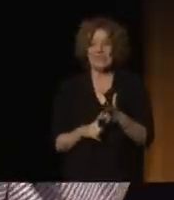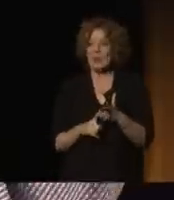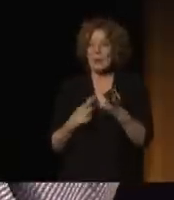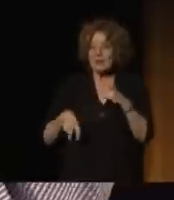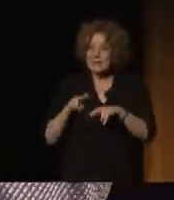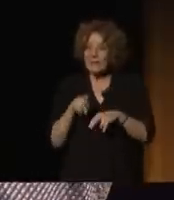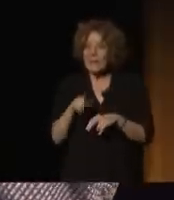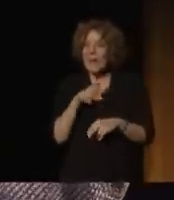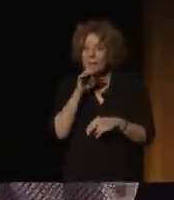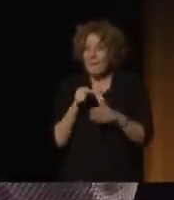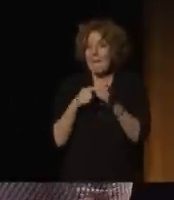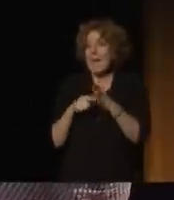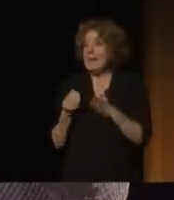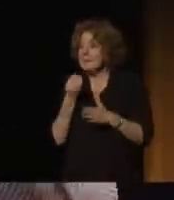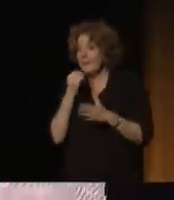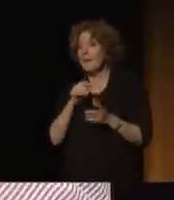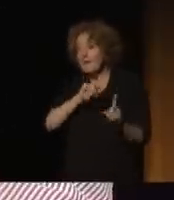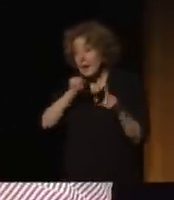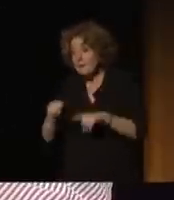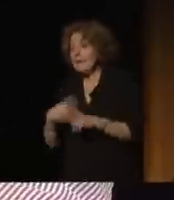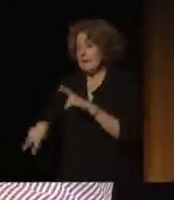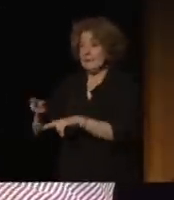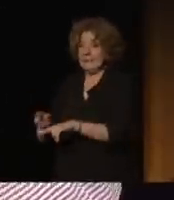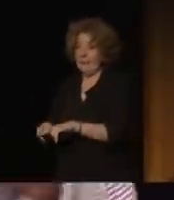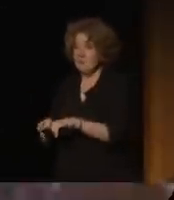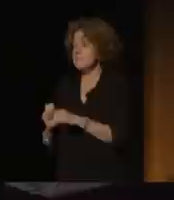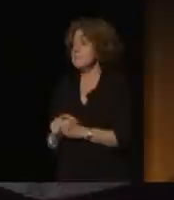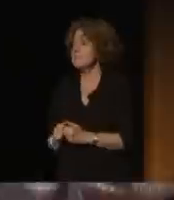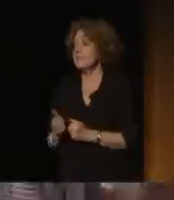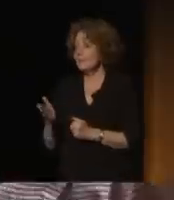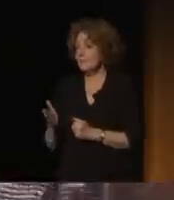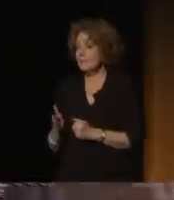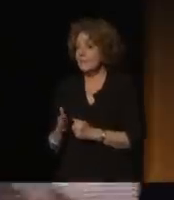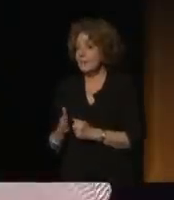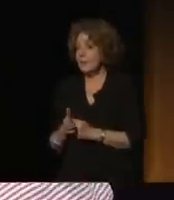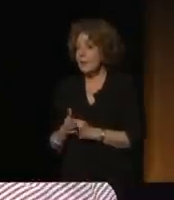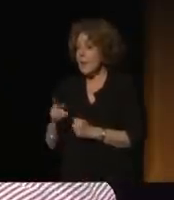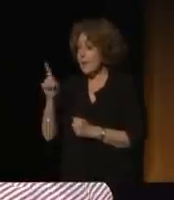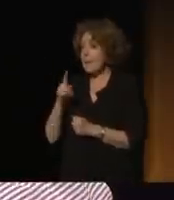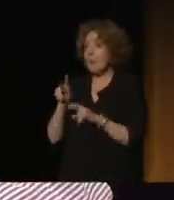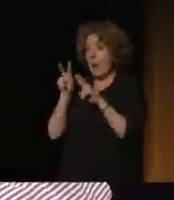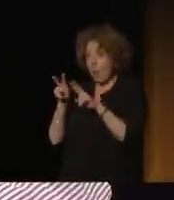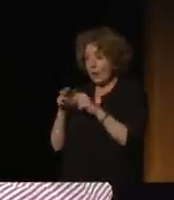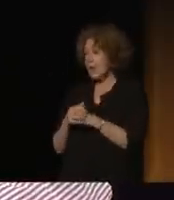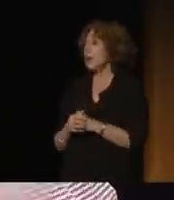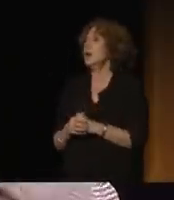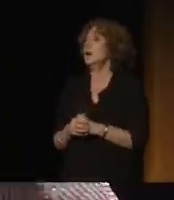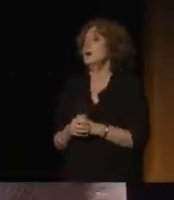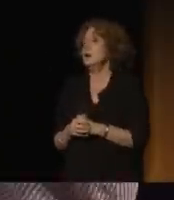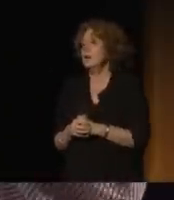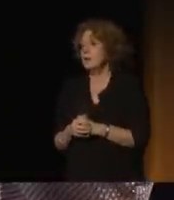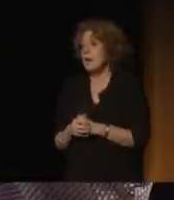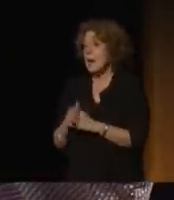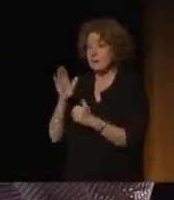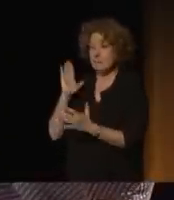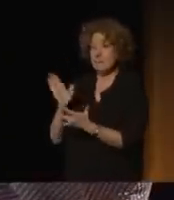it. A guy who's at dinner comes in, he sits down, and this pall falls, everyone's looking. And at a